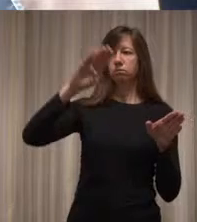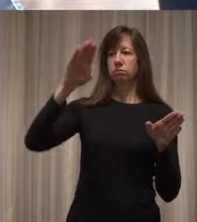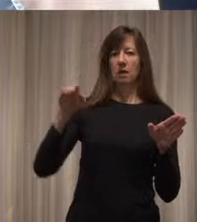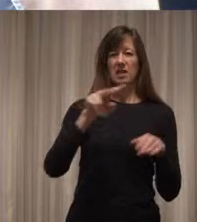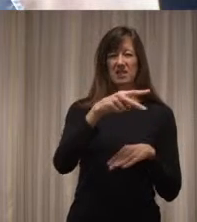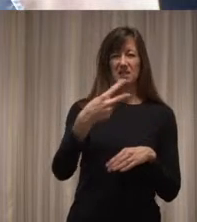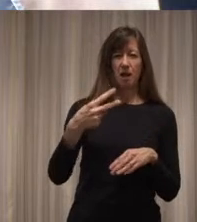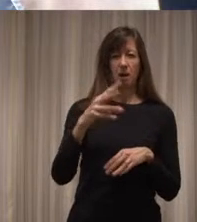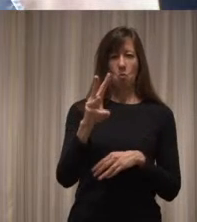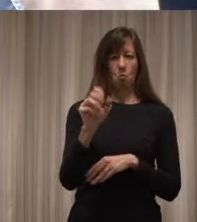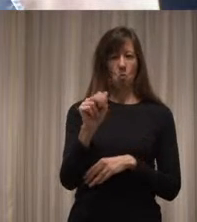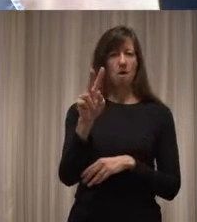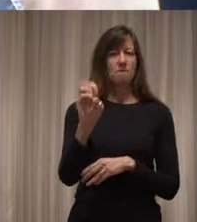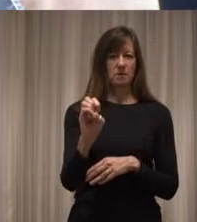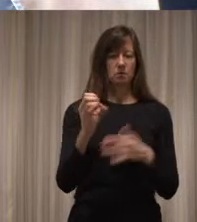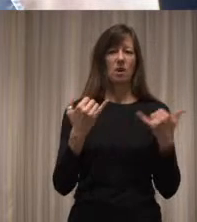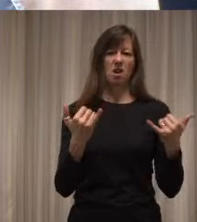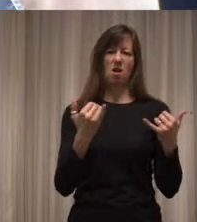the very